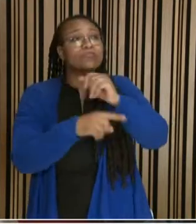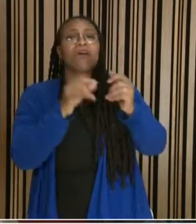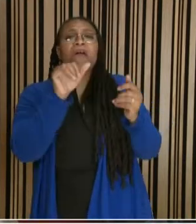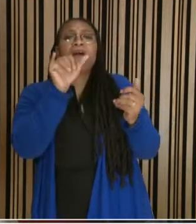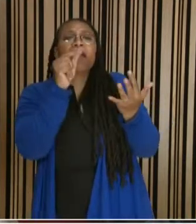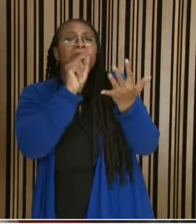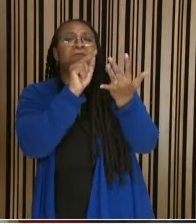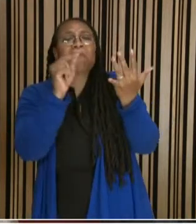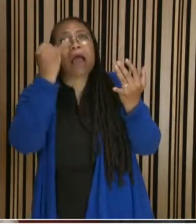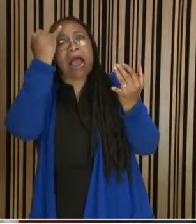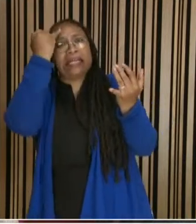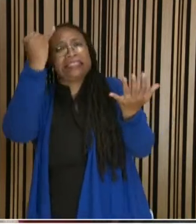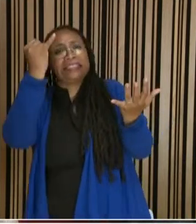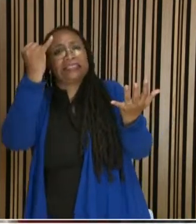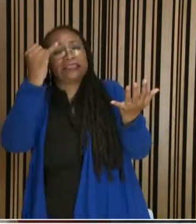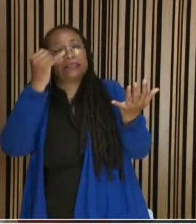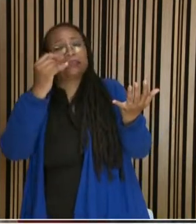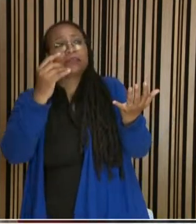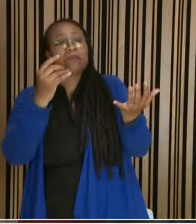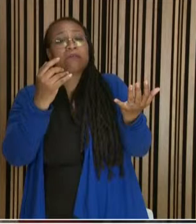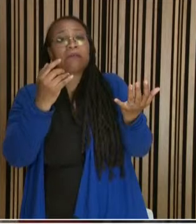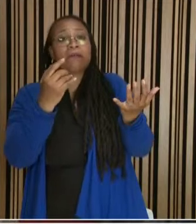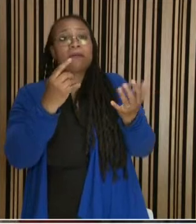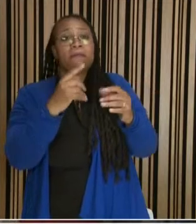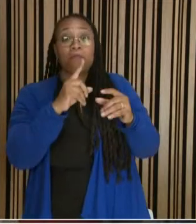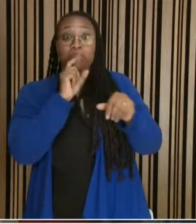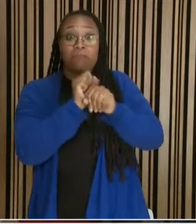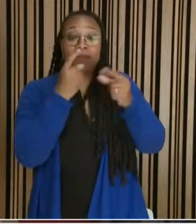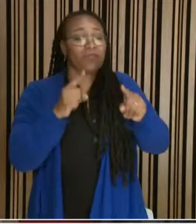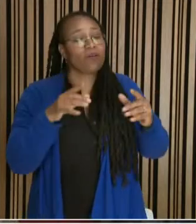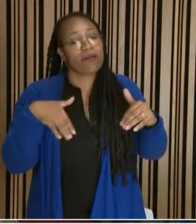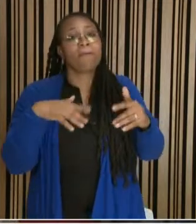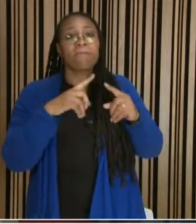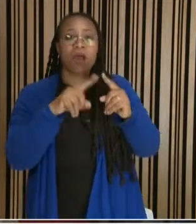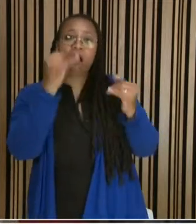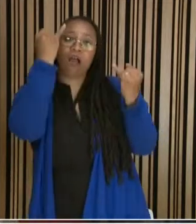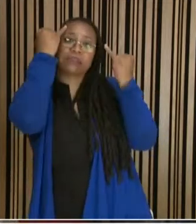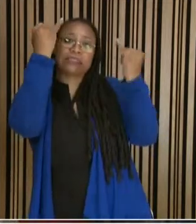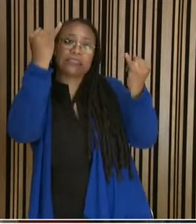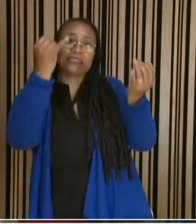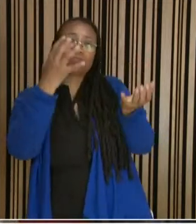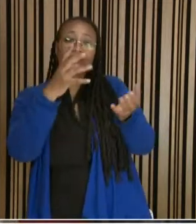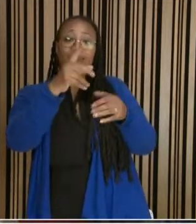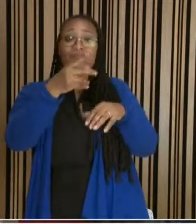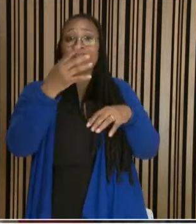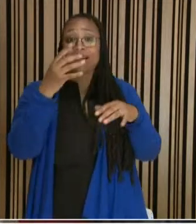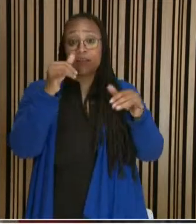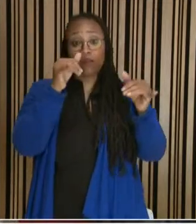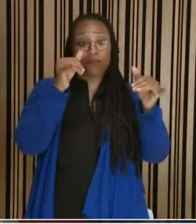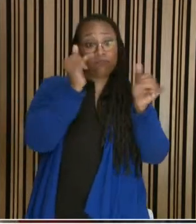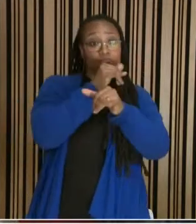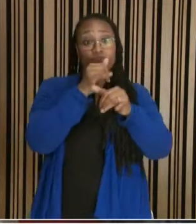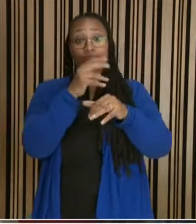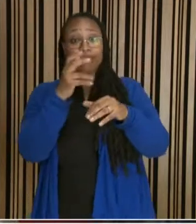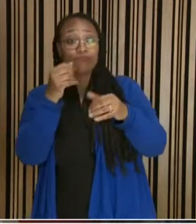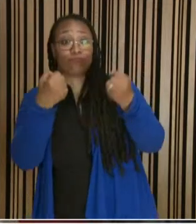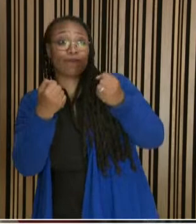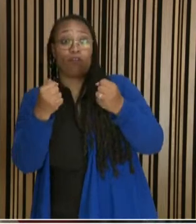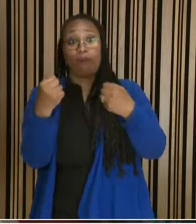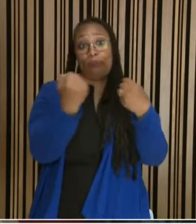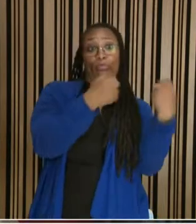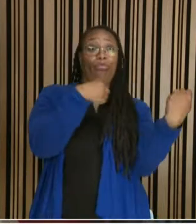But I still know that a scofflaw, which I would consider that person a reckless driver and a scofflaw, if they are intent on